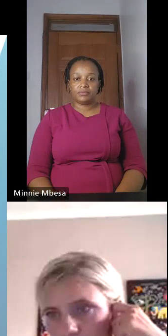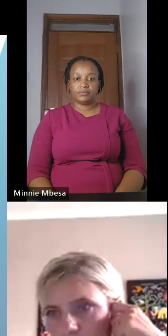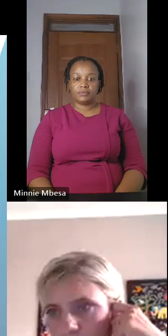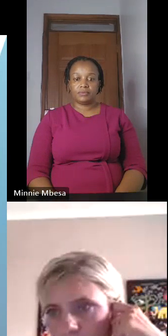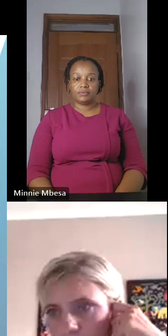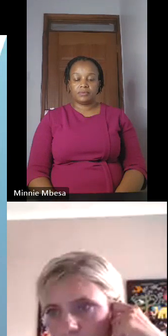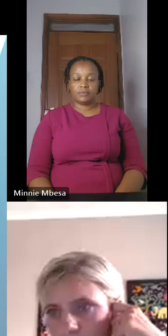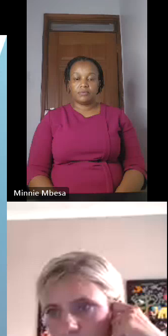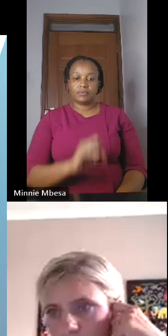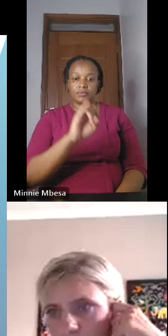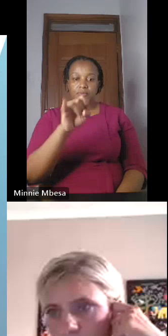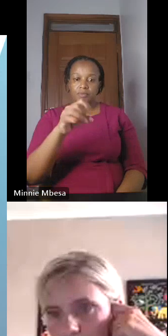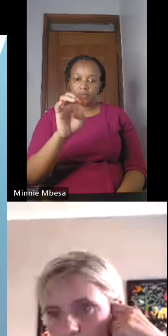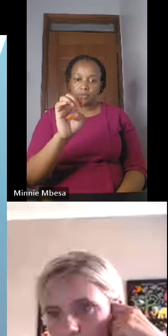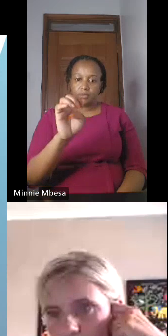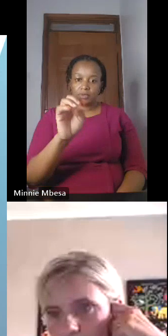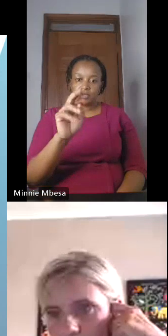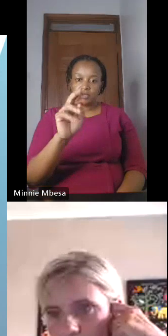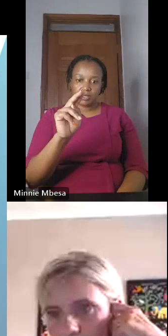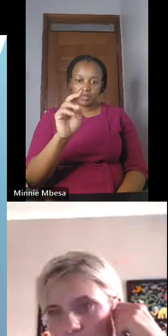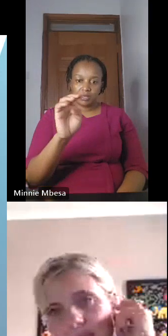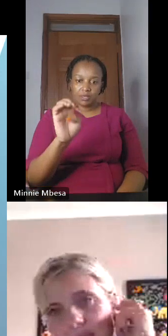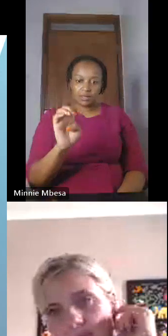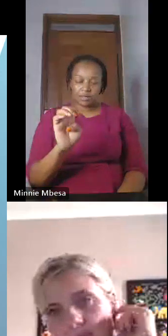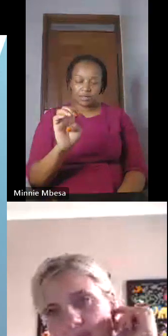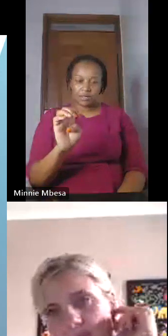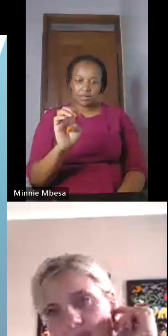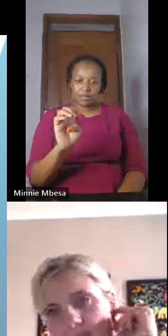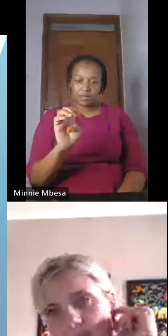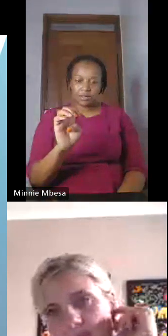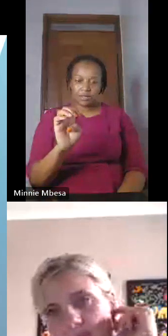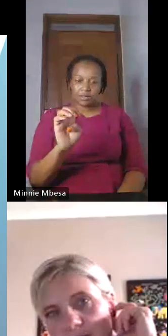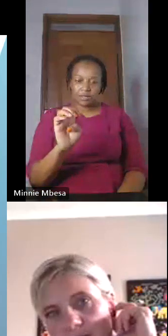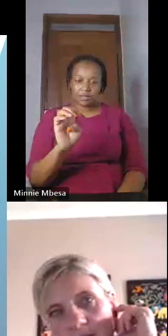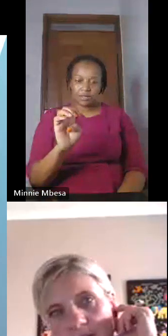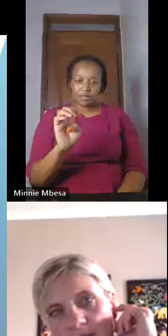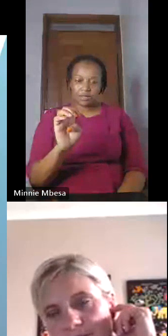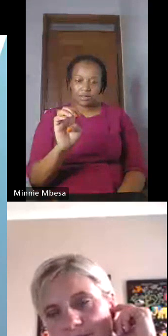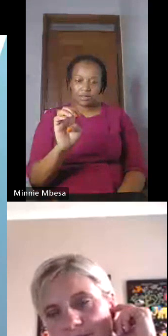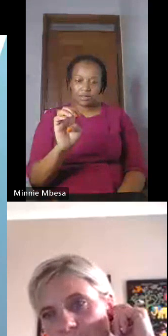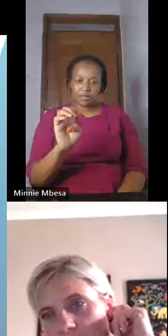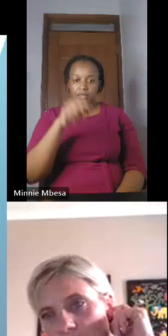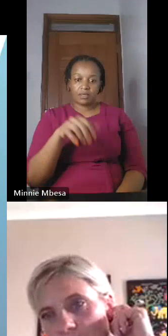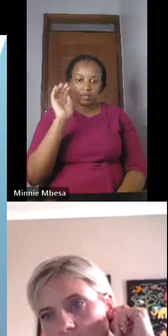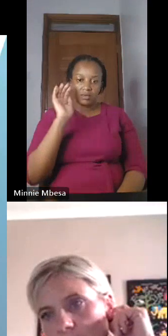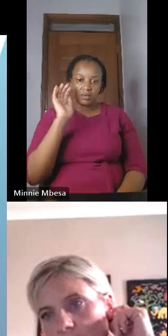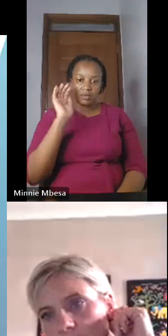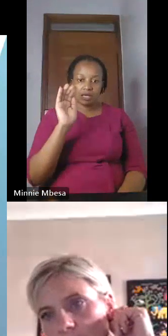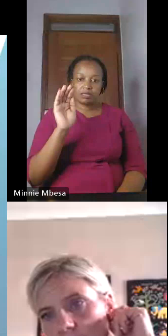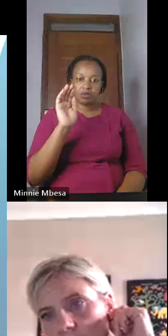Jennifer, I'm going to unmute your microphone. Can you ask your question, Jennifer?